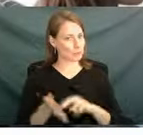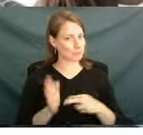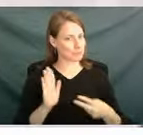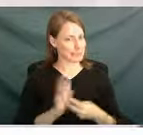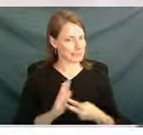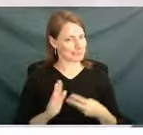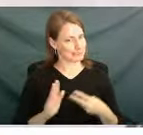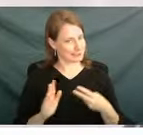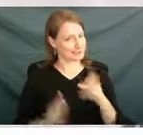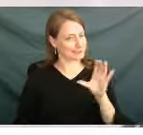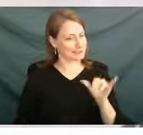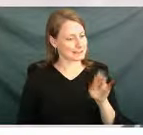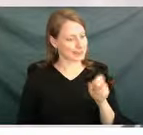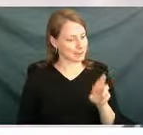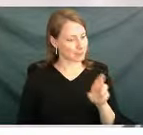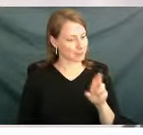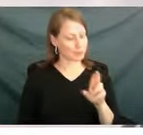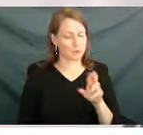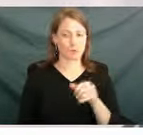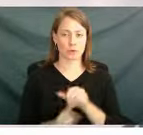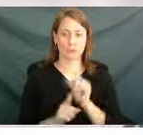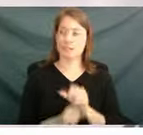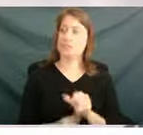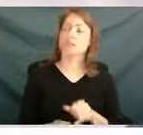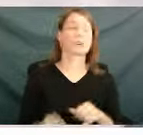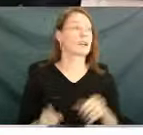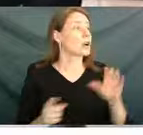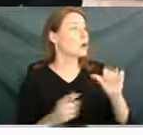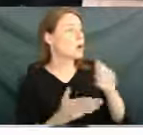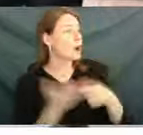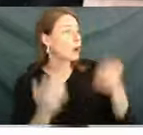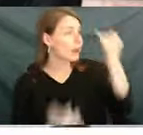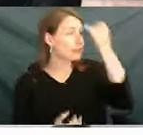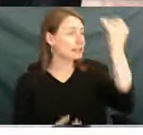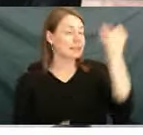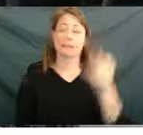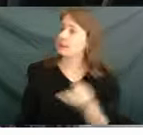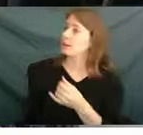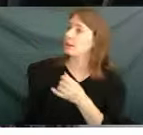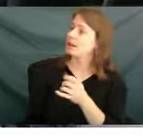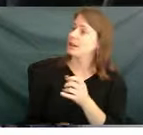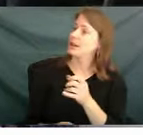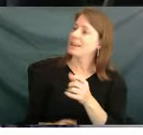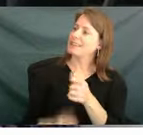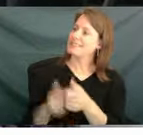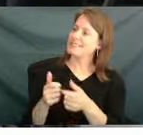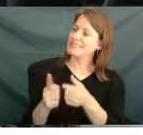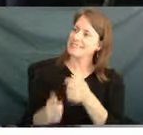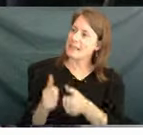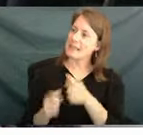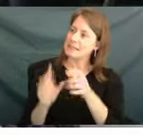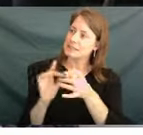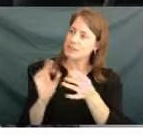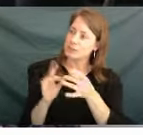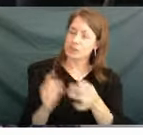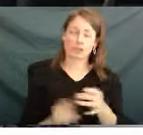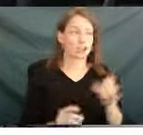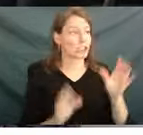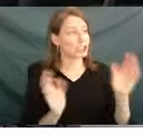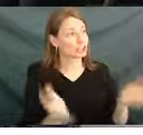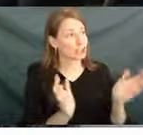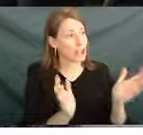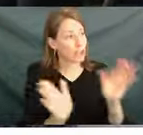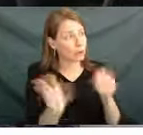good one. Bullying on chat rooms. Bullying on chat rooms, yes. Post a video on an online video library. On an